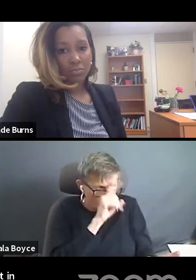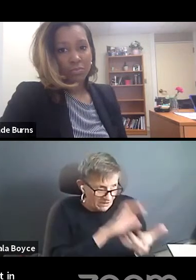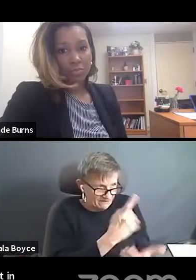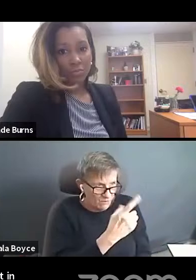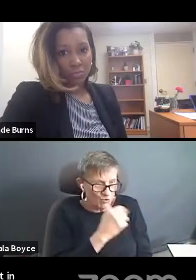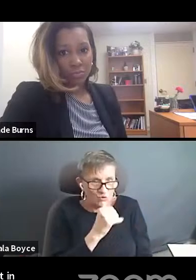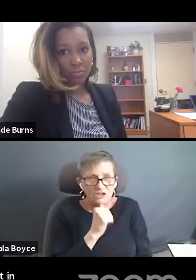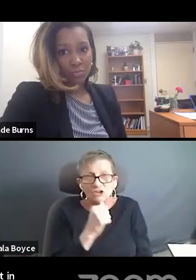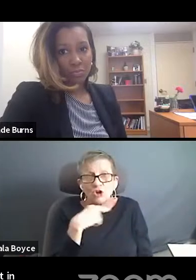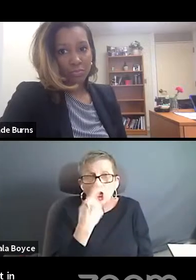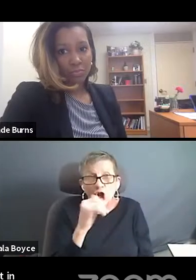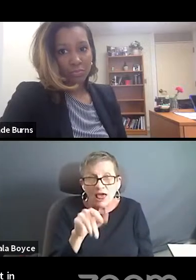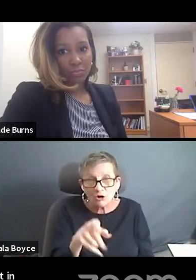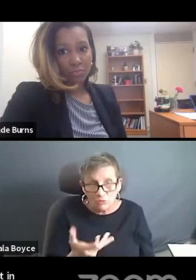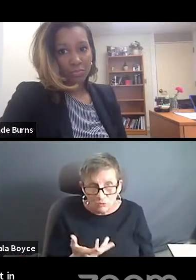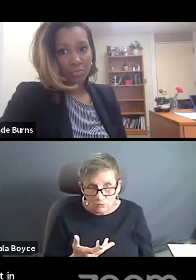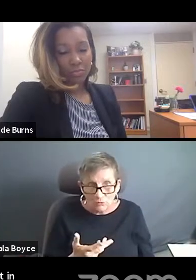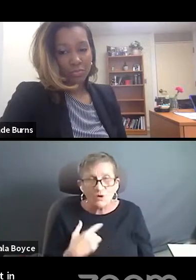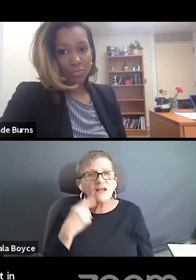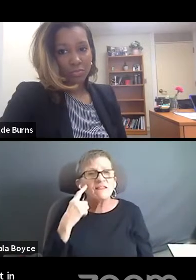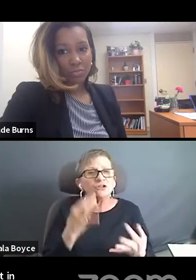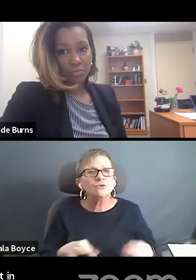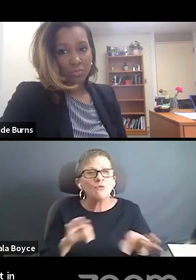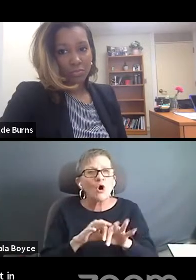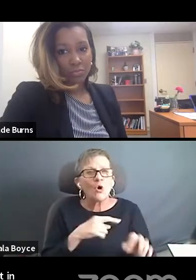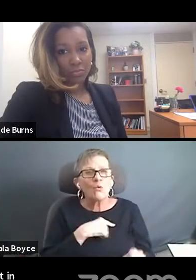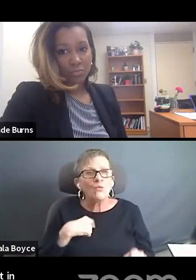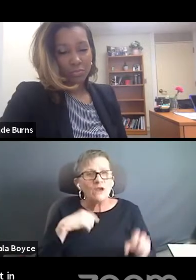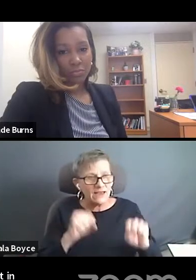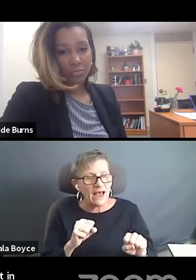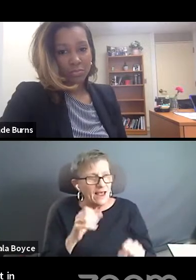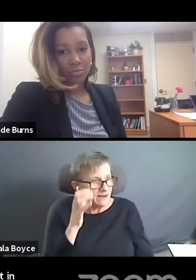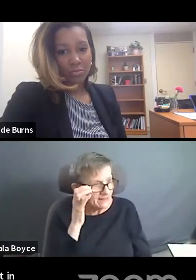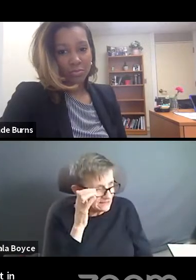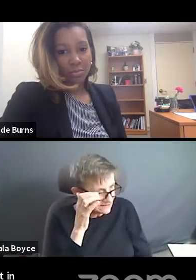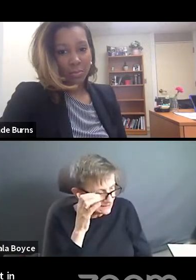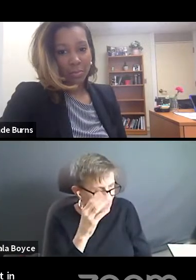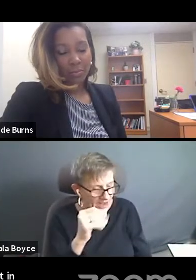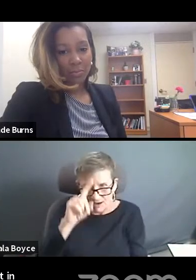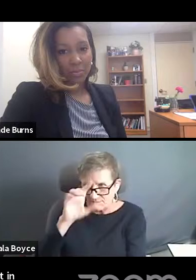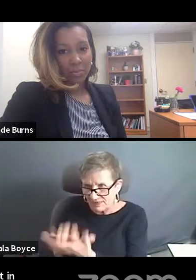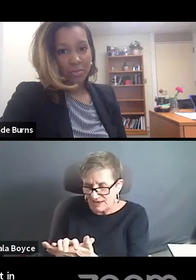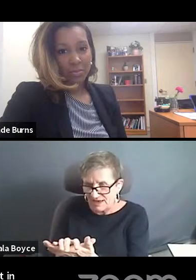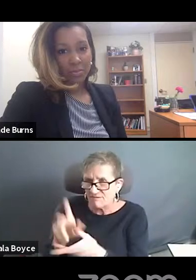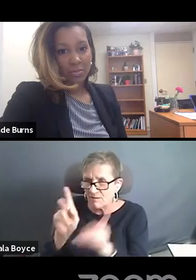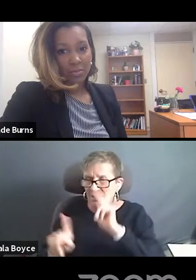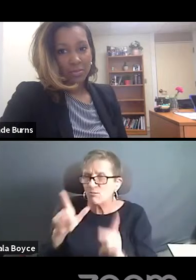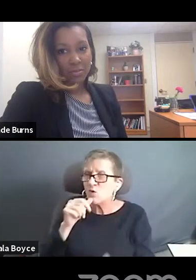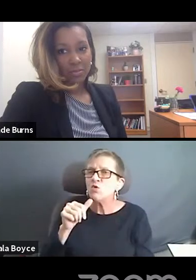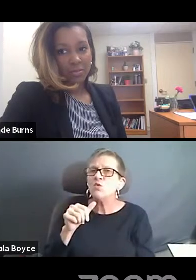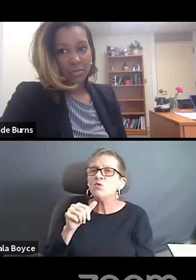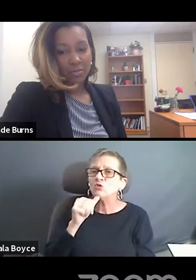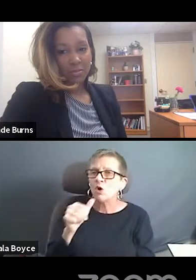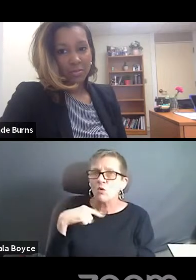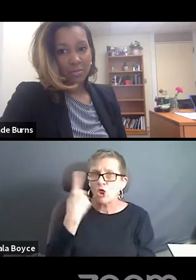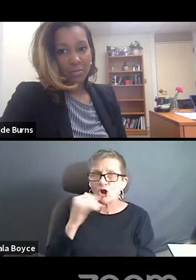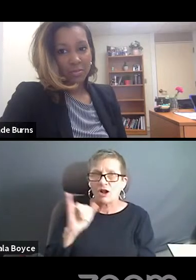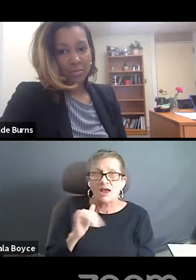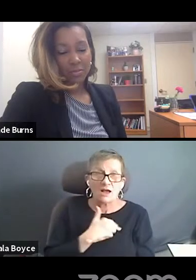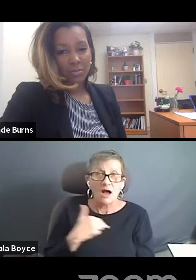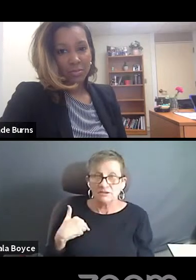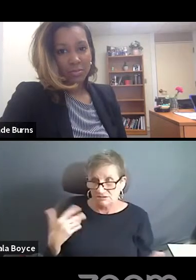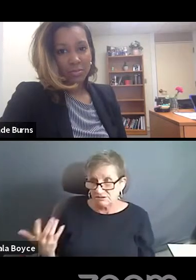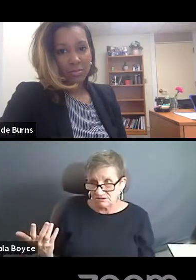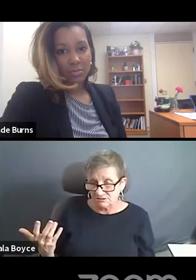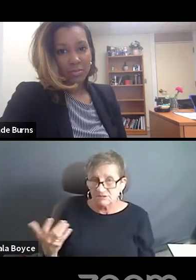actually of utmost importance that we get to the point that we can listen to, believe, and trust people that do not look like us,